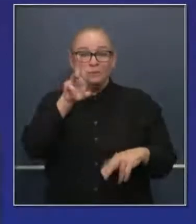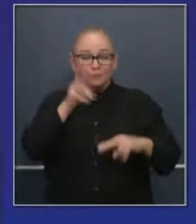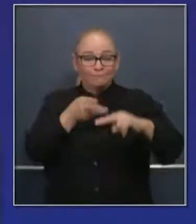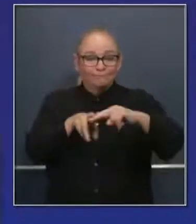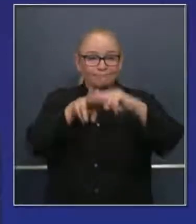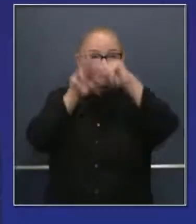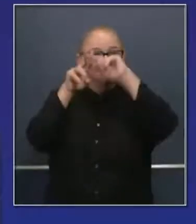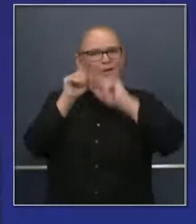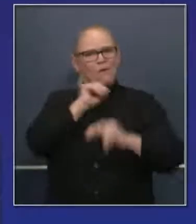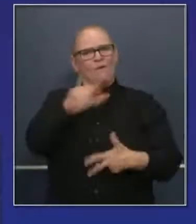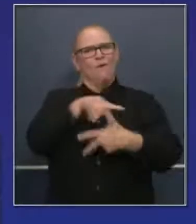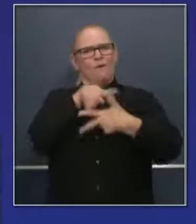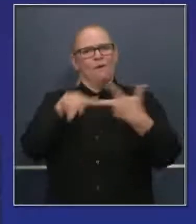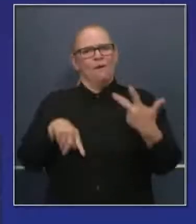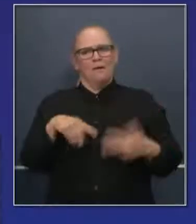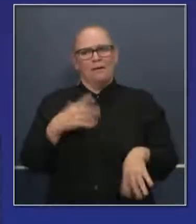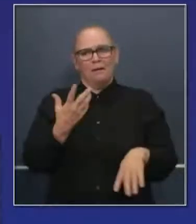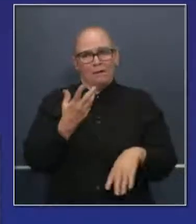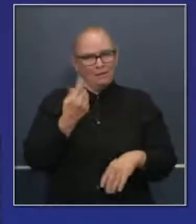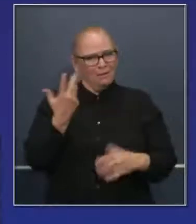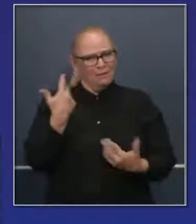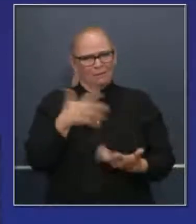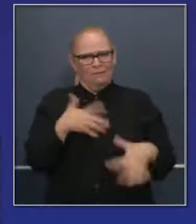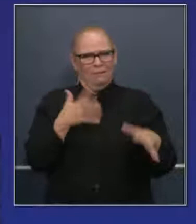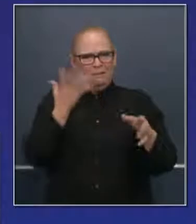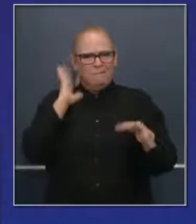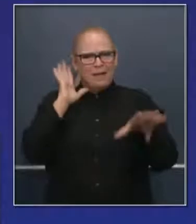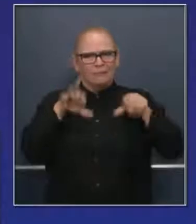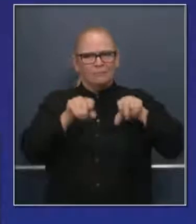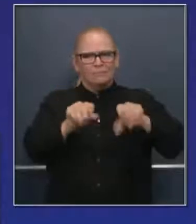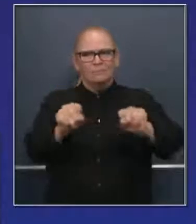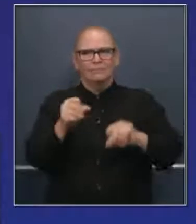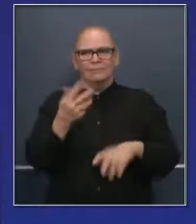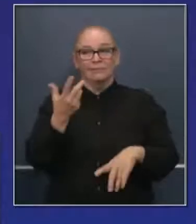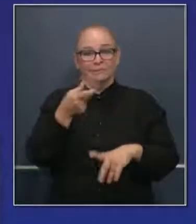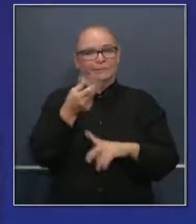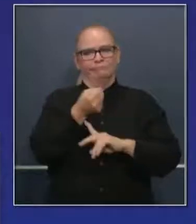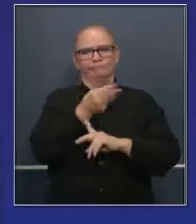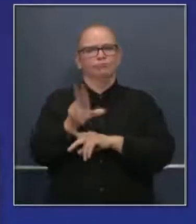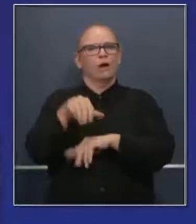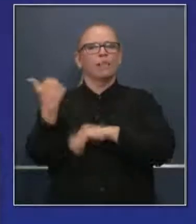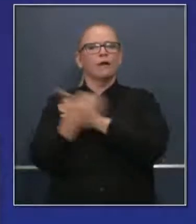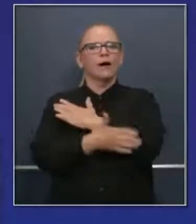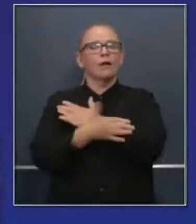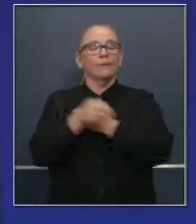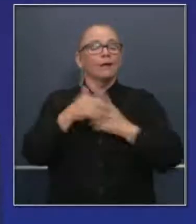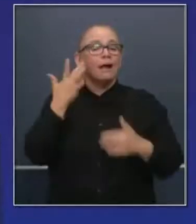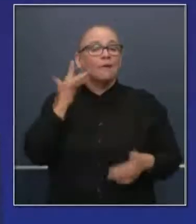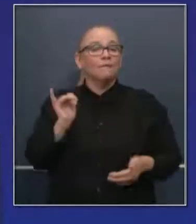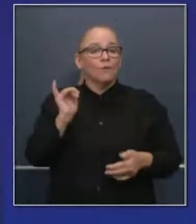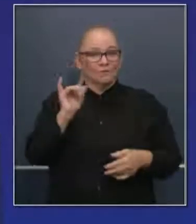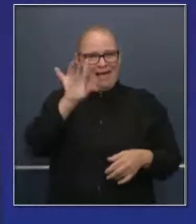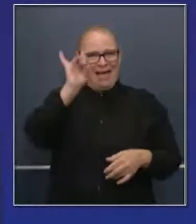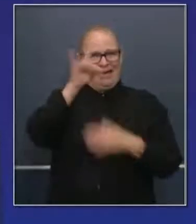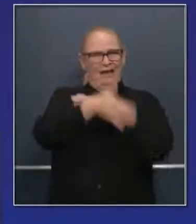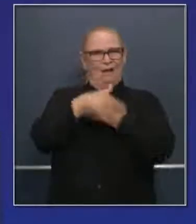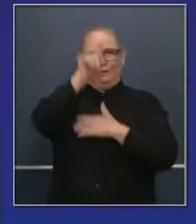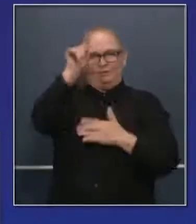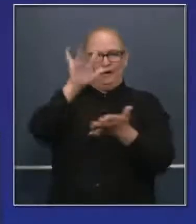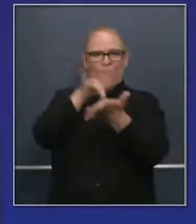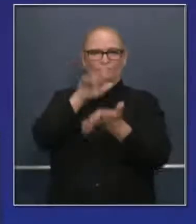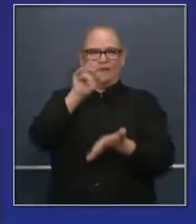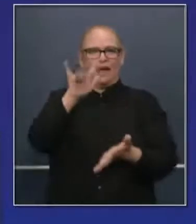Valley, outpacing the rest of California. And if you ask me today what our biggest area of concern in a